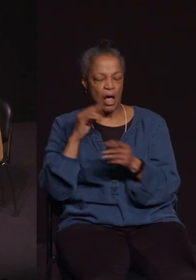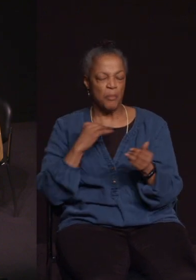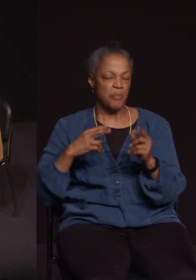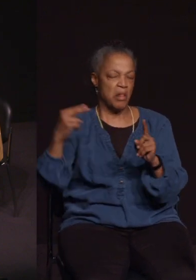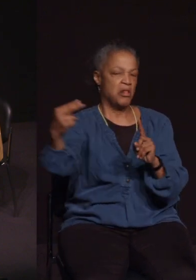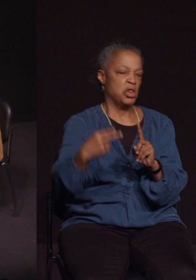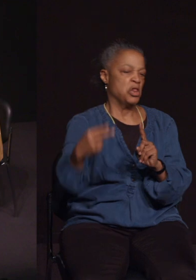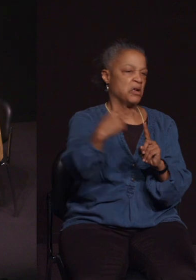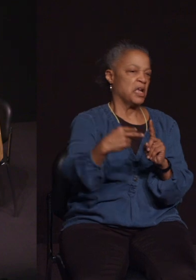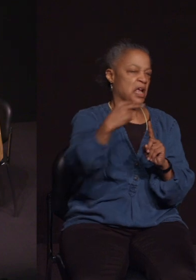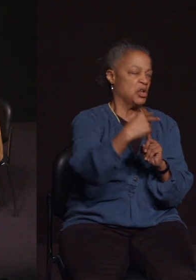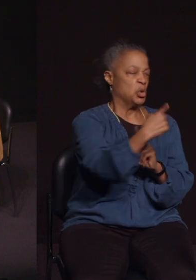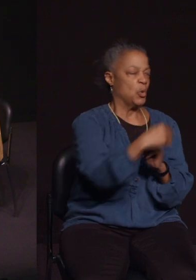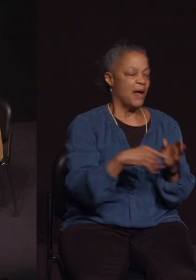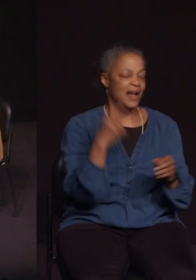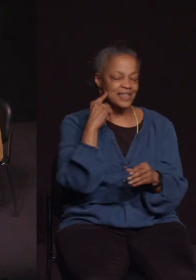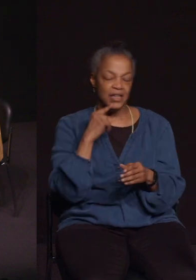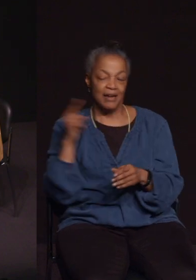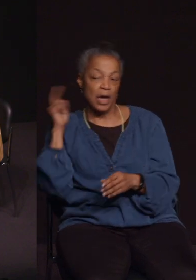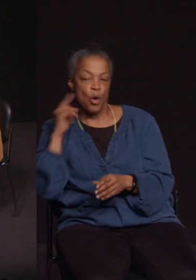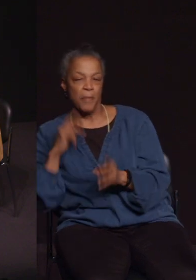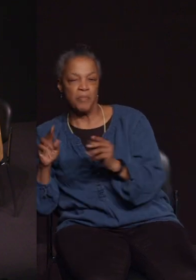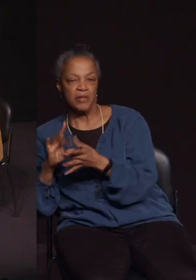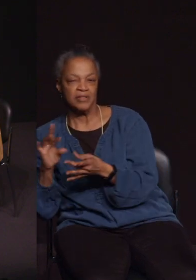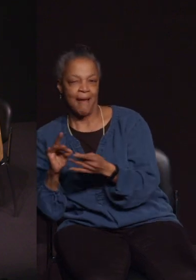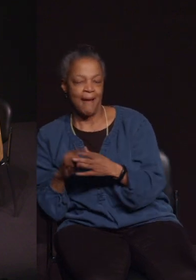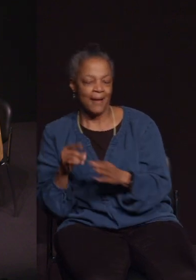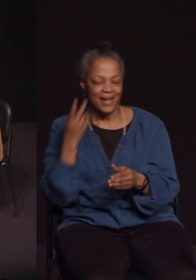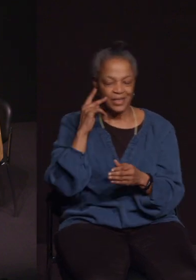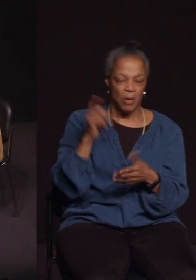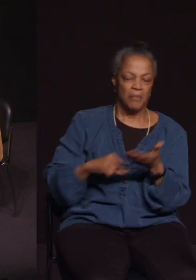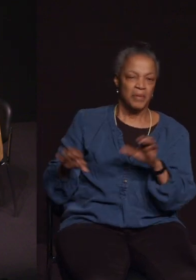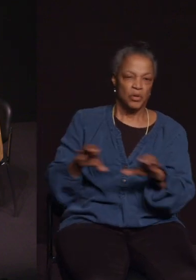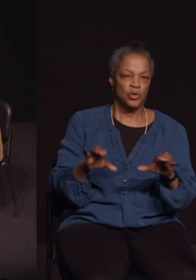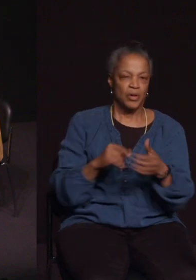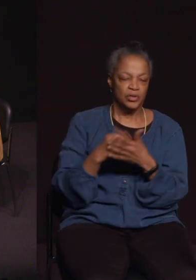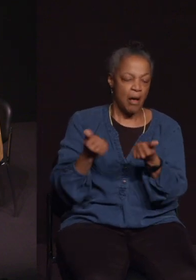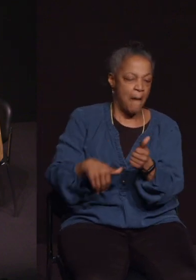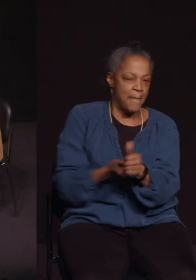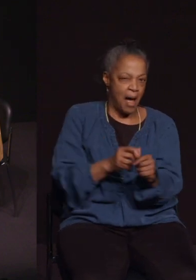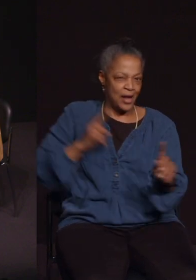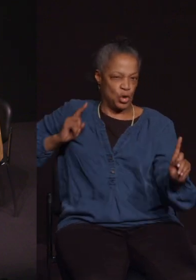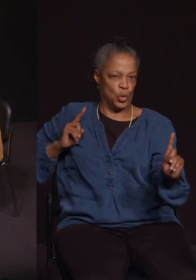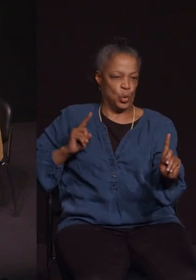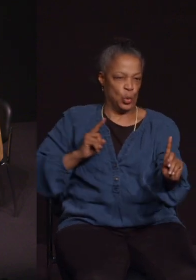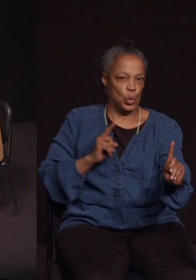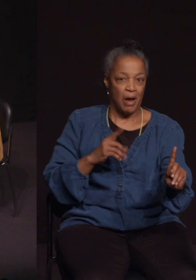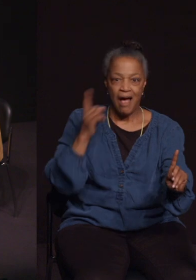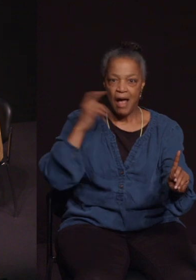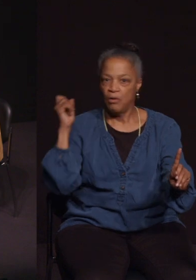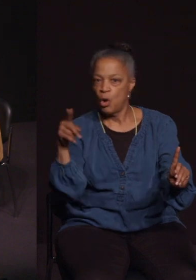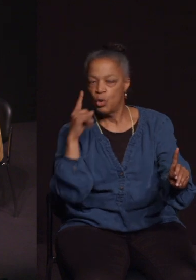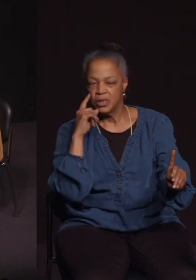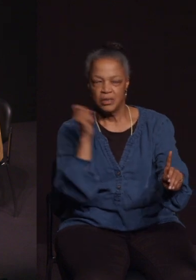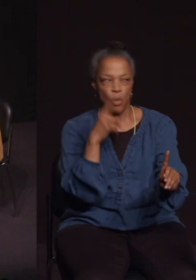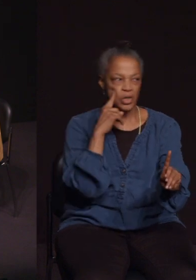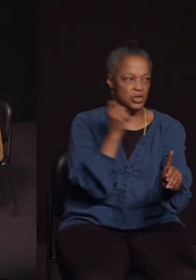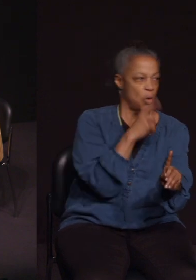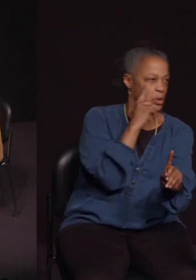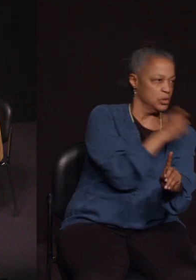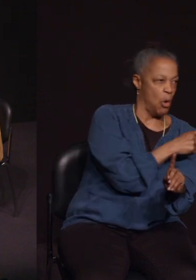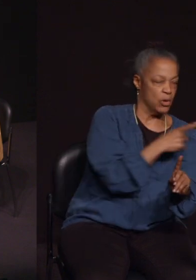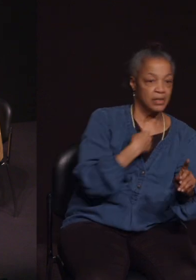can see the things that people saying. I can see the things that people doing. So I'm a lot more knowledgeable than Mike is because I stood in the